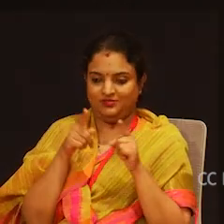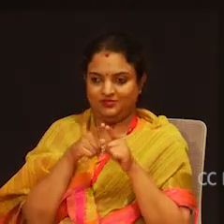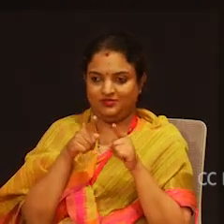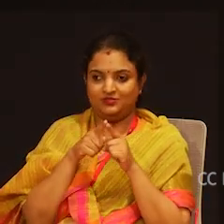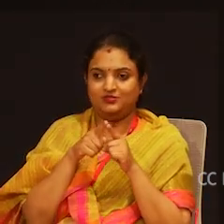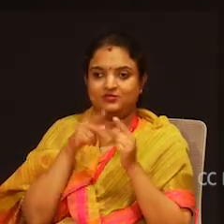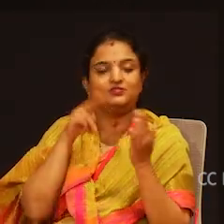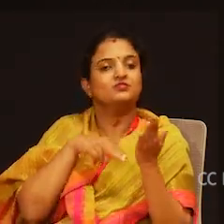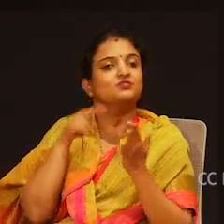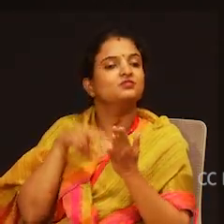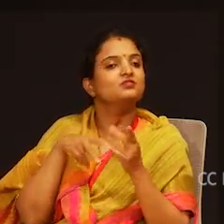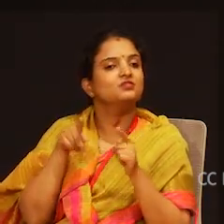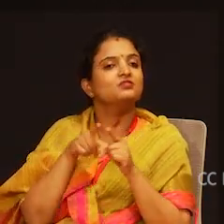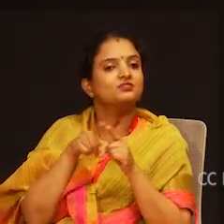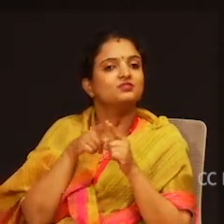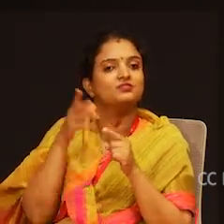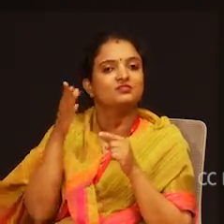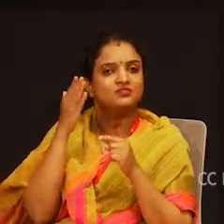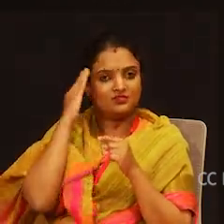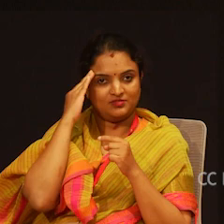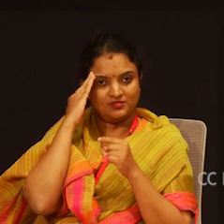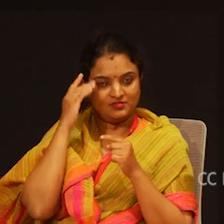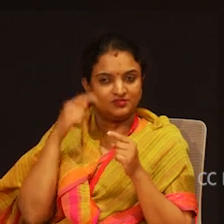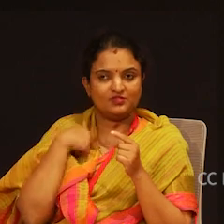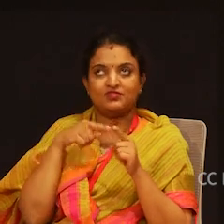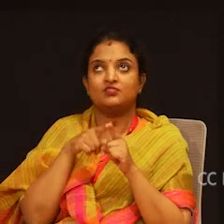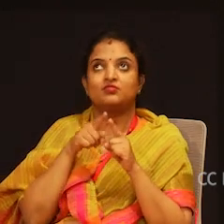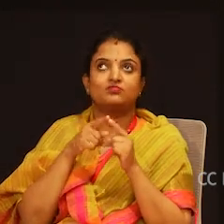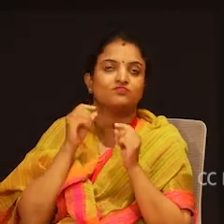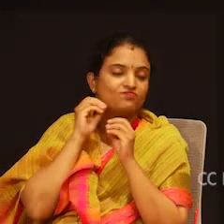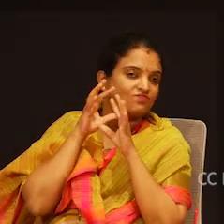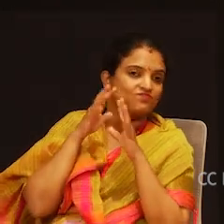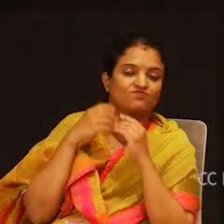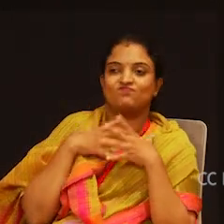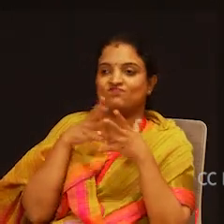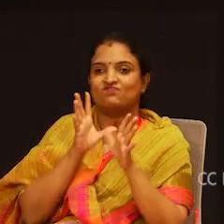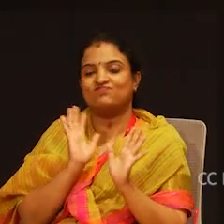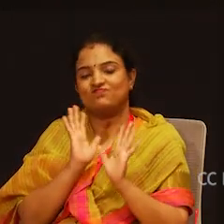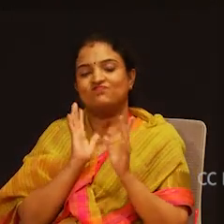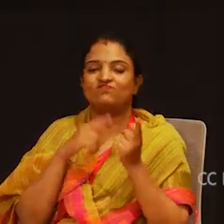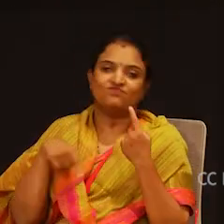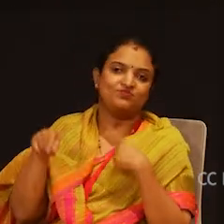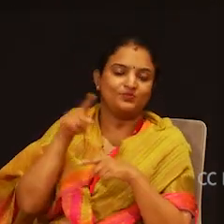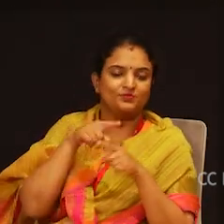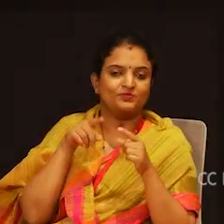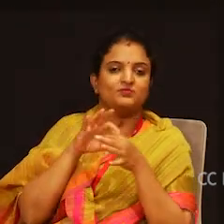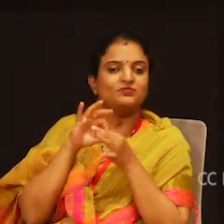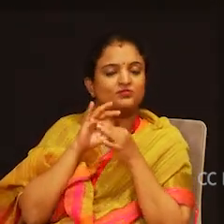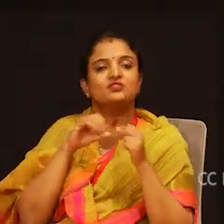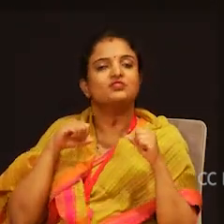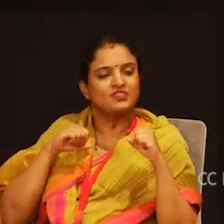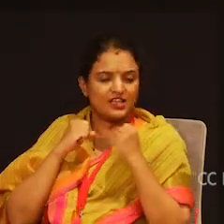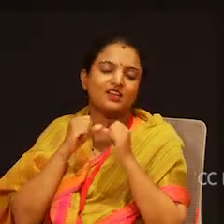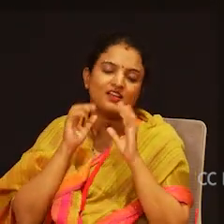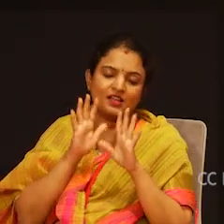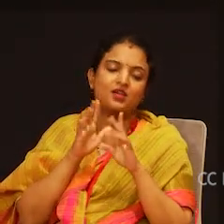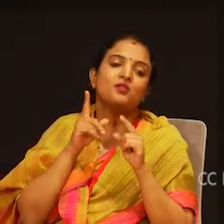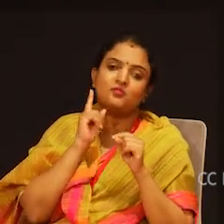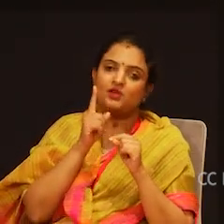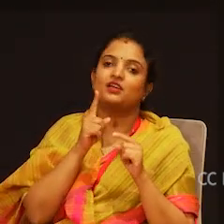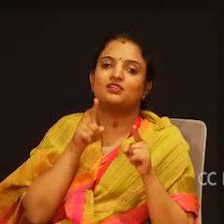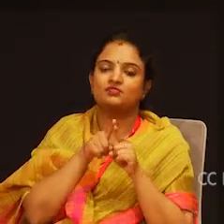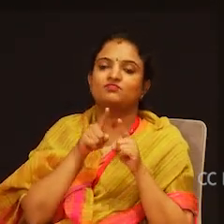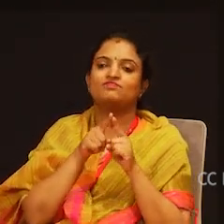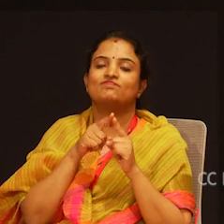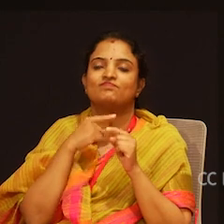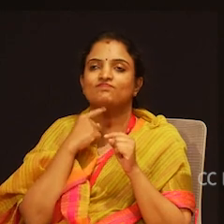using the NCERT textbook. So I am not trivializing the efforts that the organization is making, but I am at the